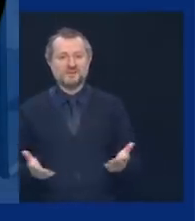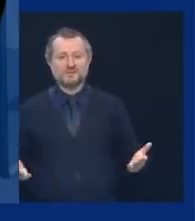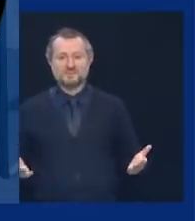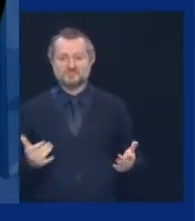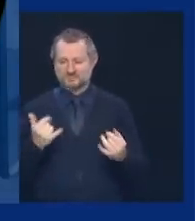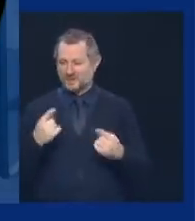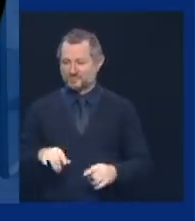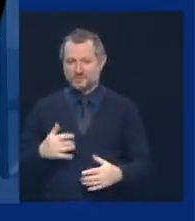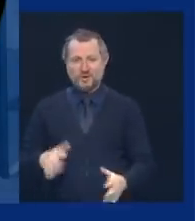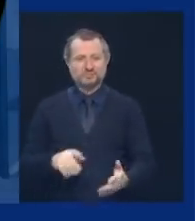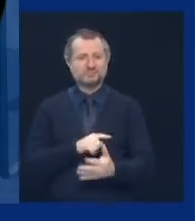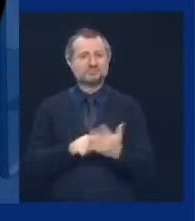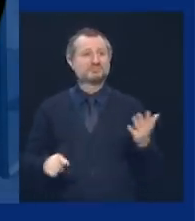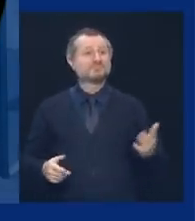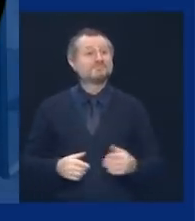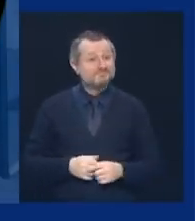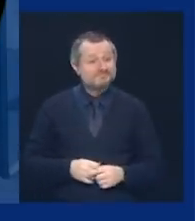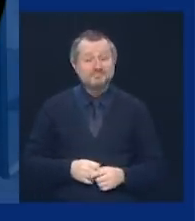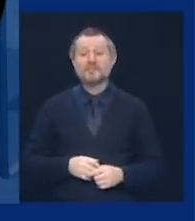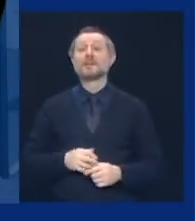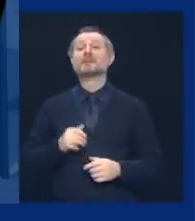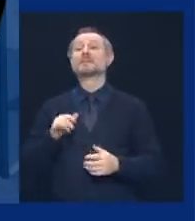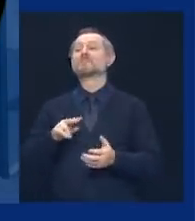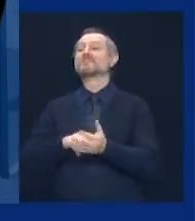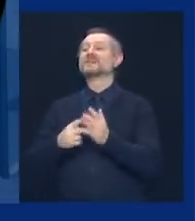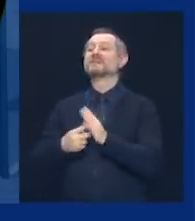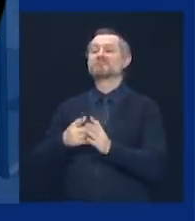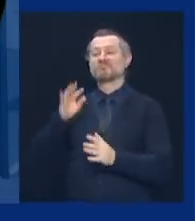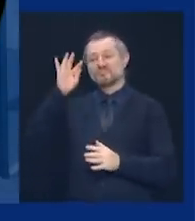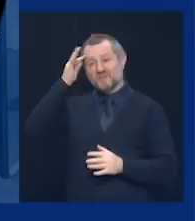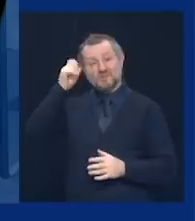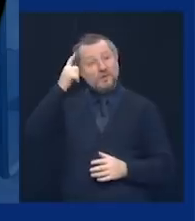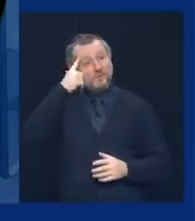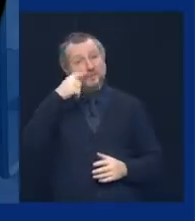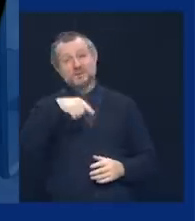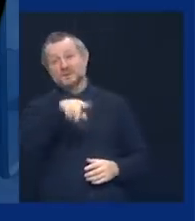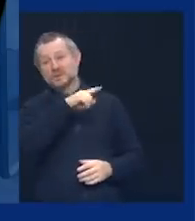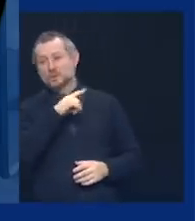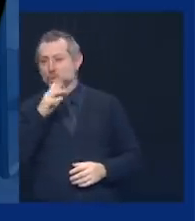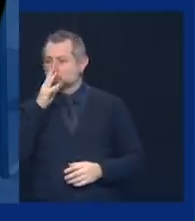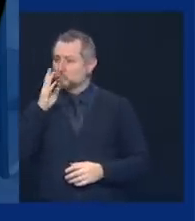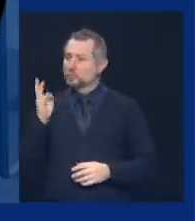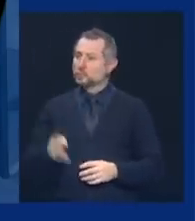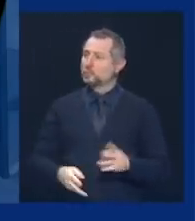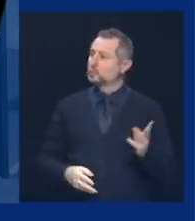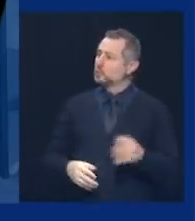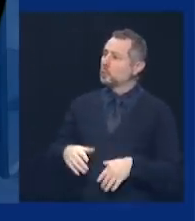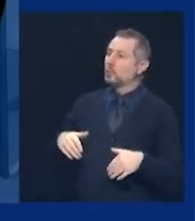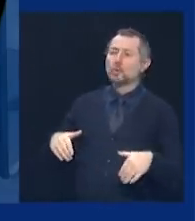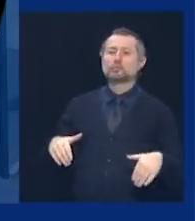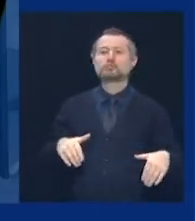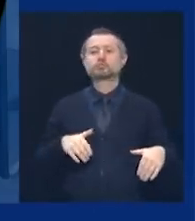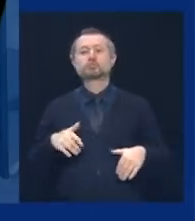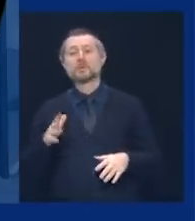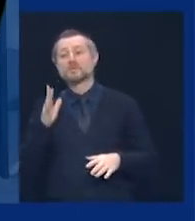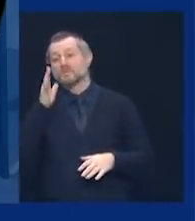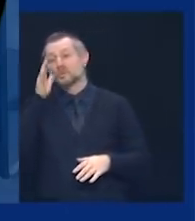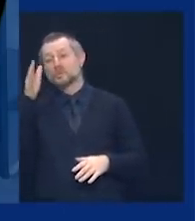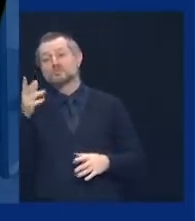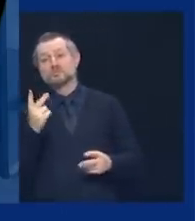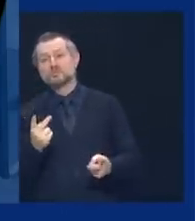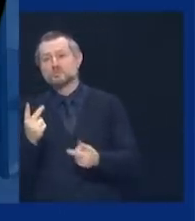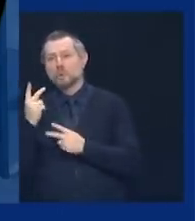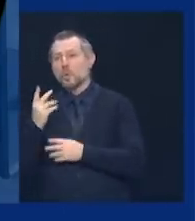the gross negligence of this federal government. That will be the legacy. And we are doing the